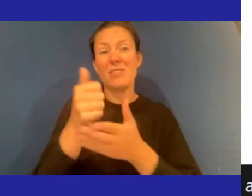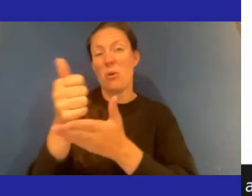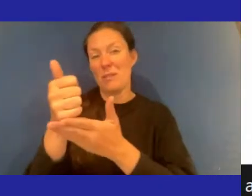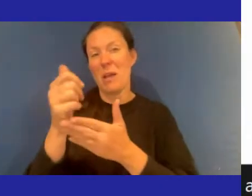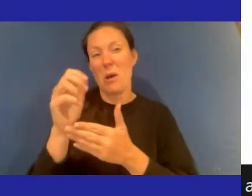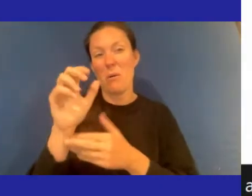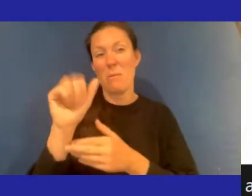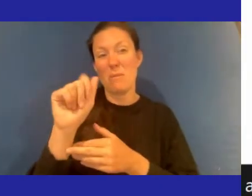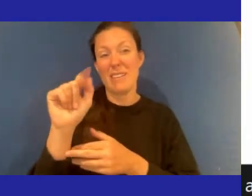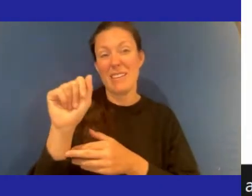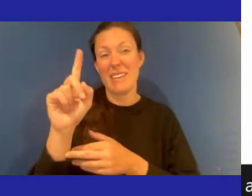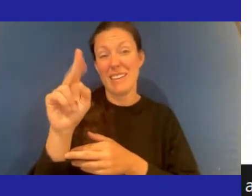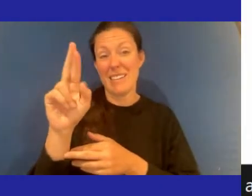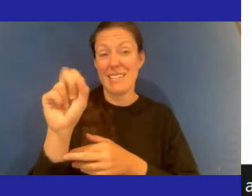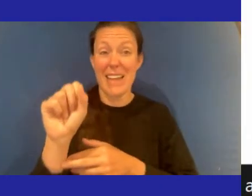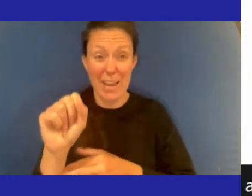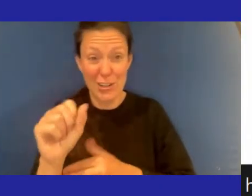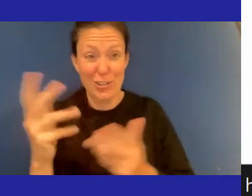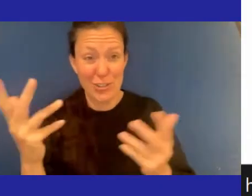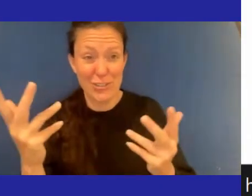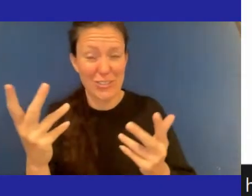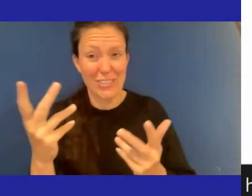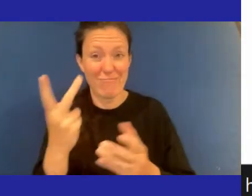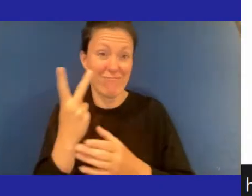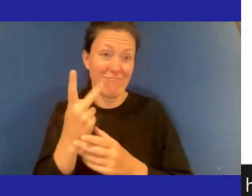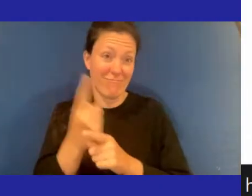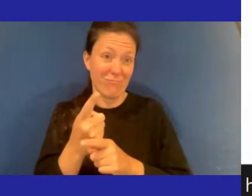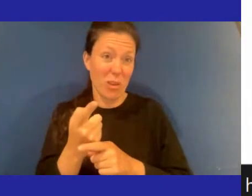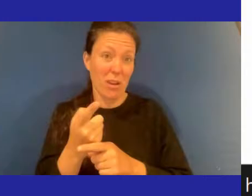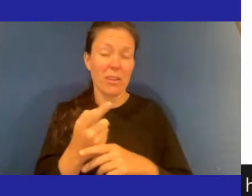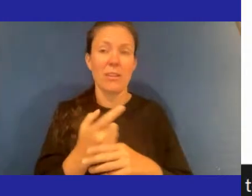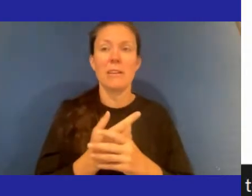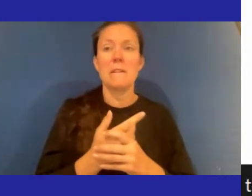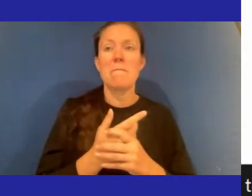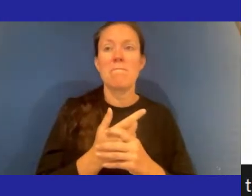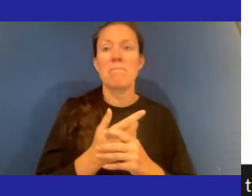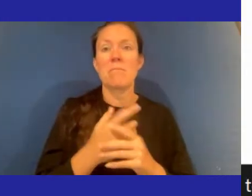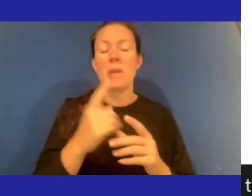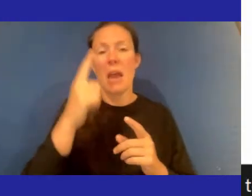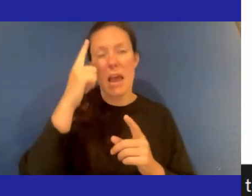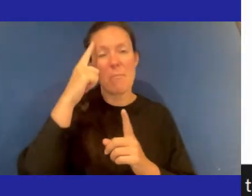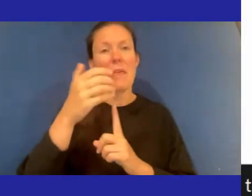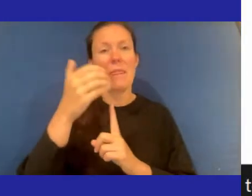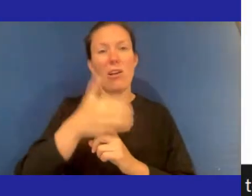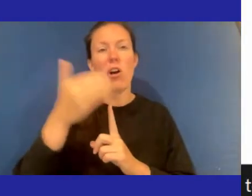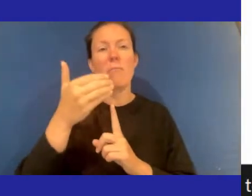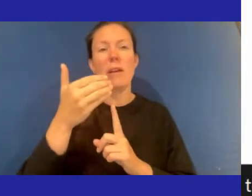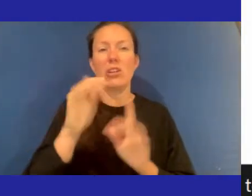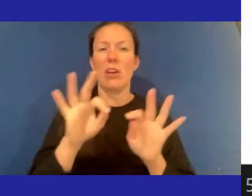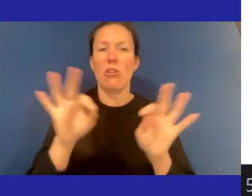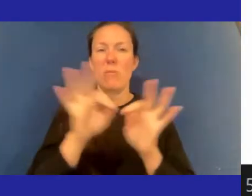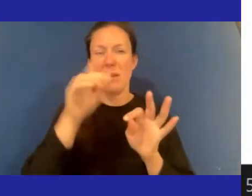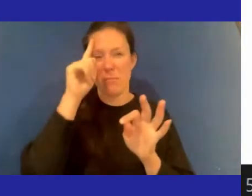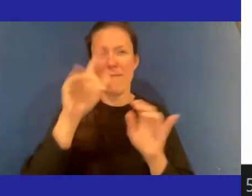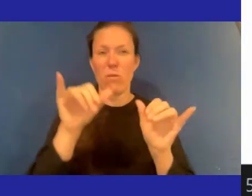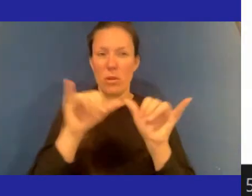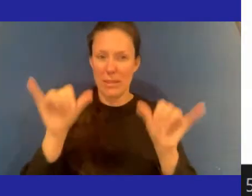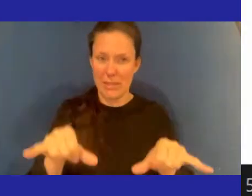there's another way to put it. But essentially, I think automation is the key for our system, and that's the direction we're